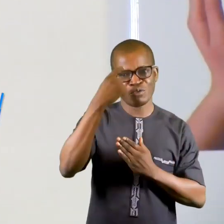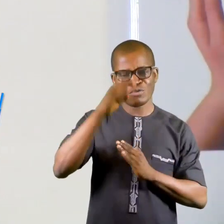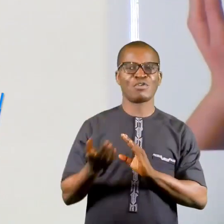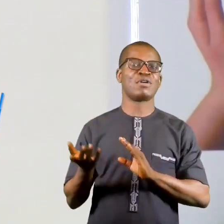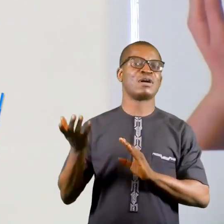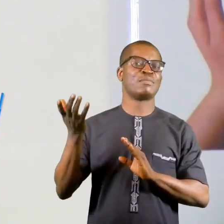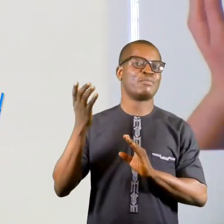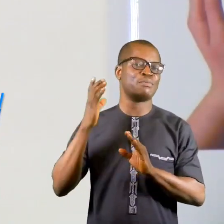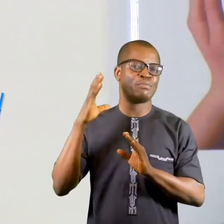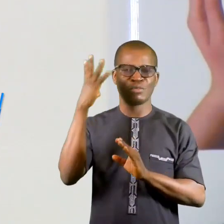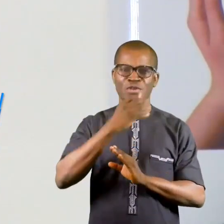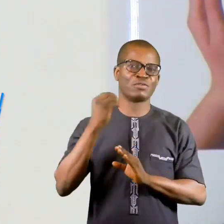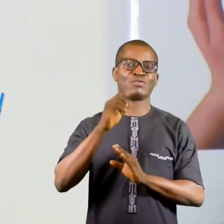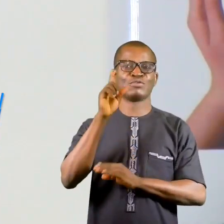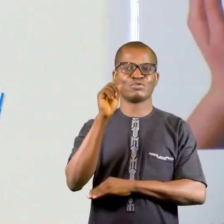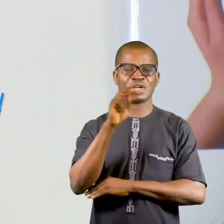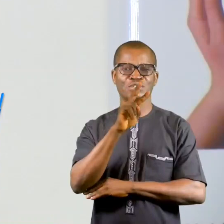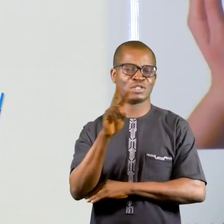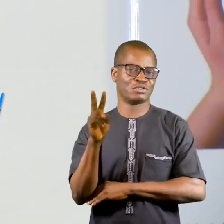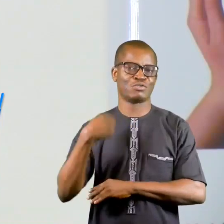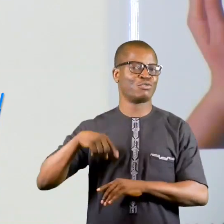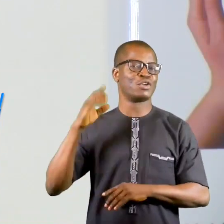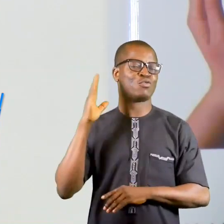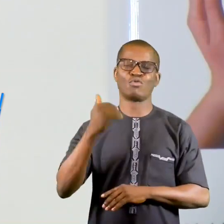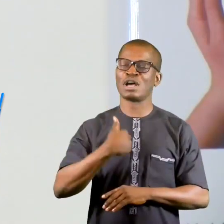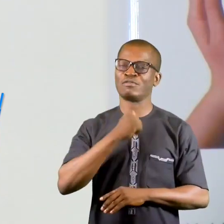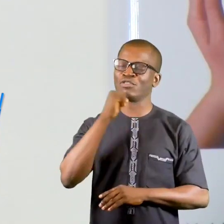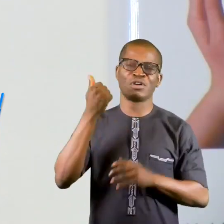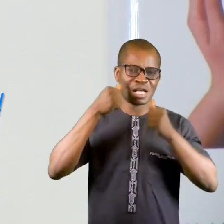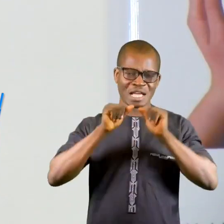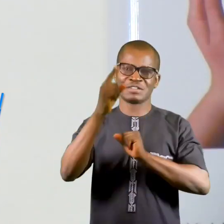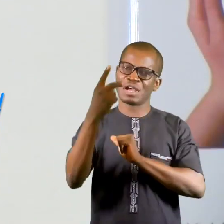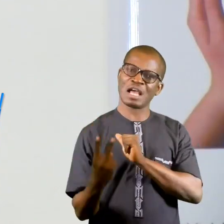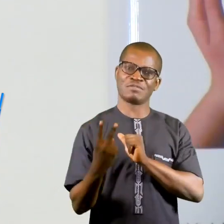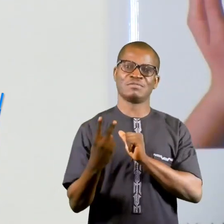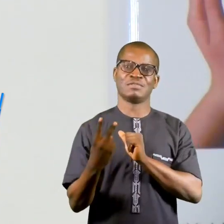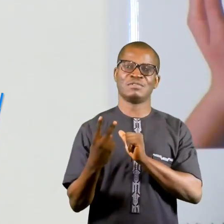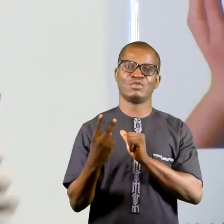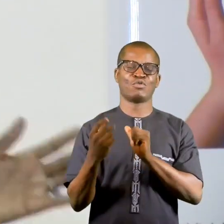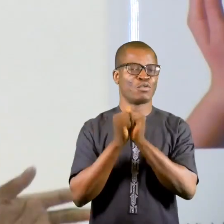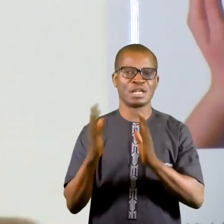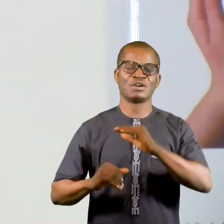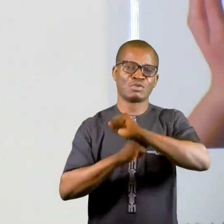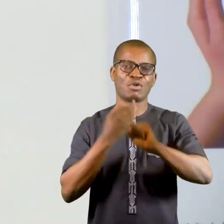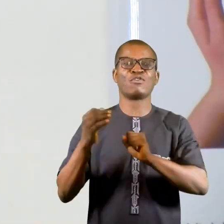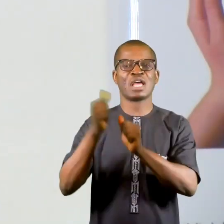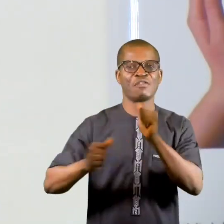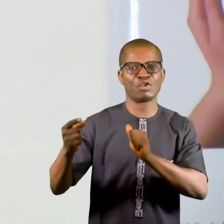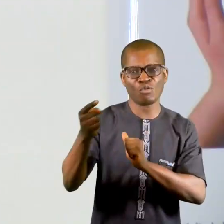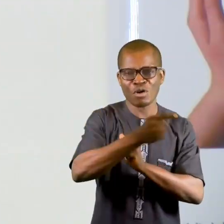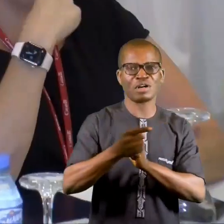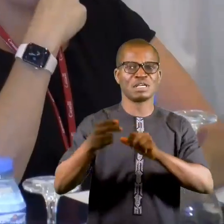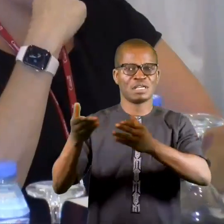an impactful 2022. We couldn't have achieved half of what we did without the collaborative support of everyone seated here